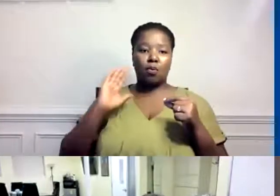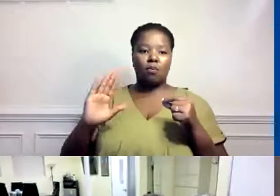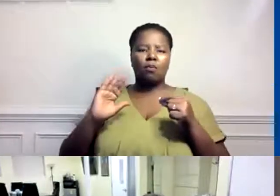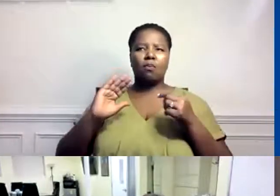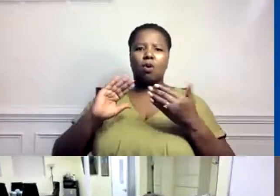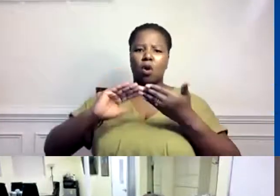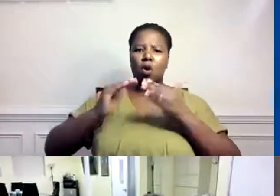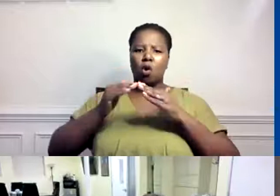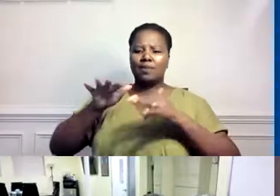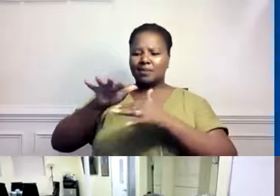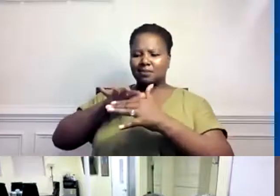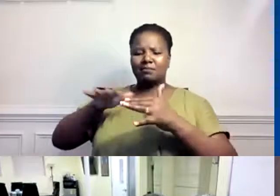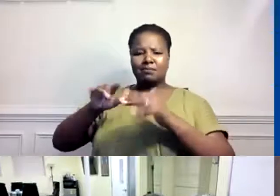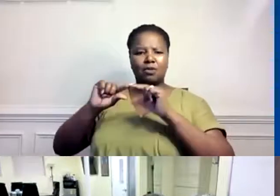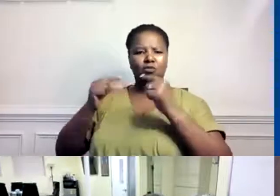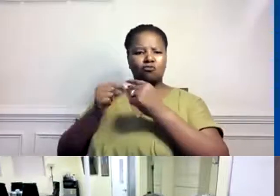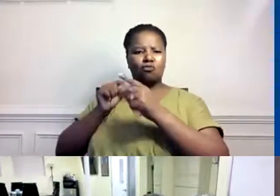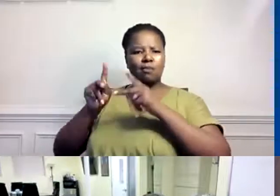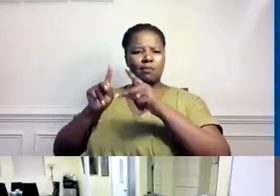community,